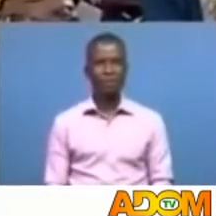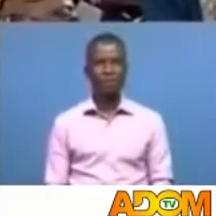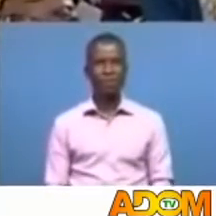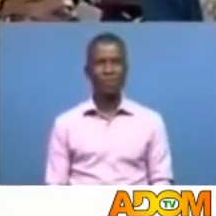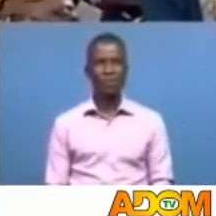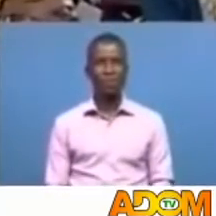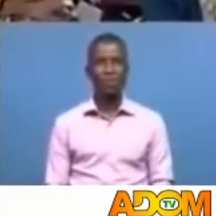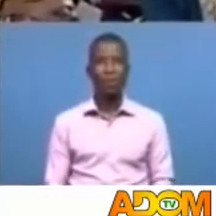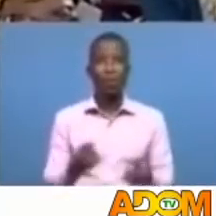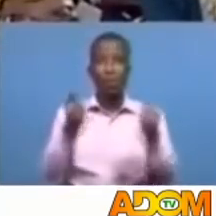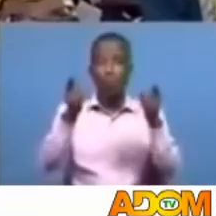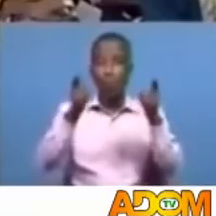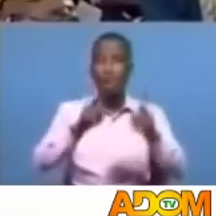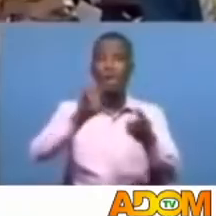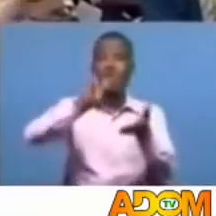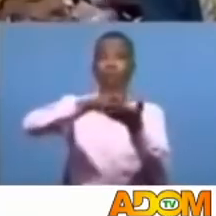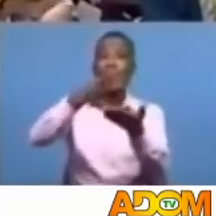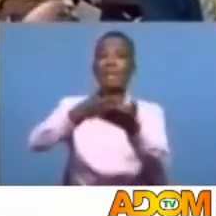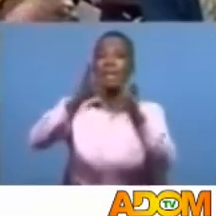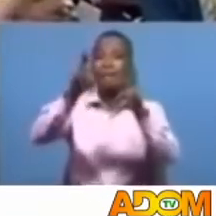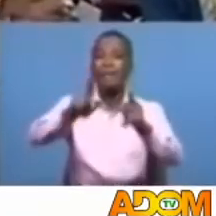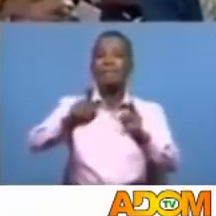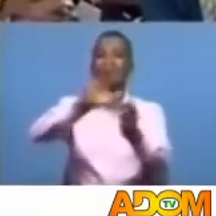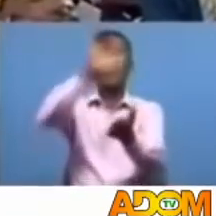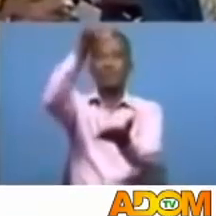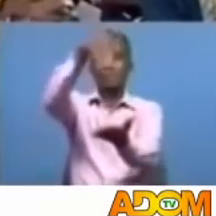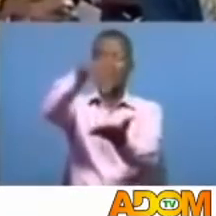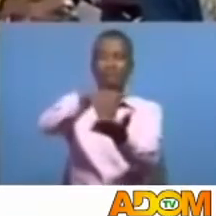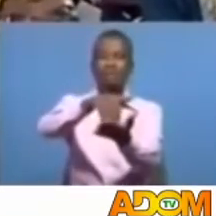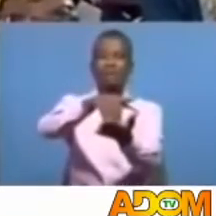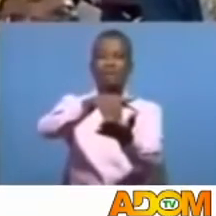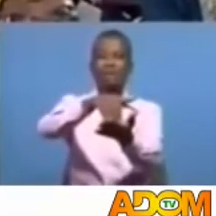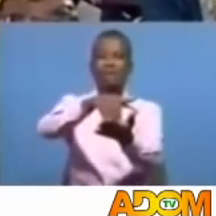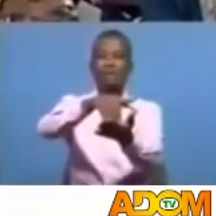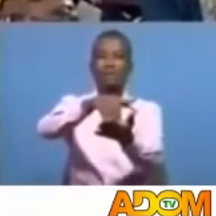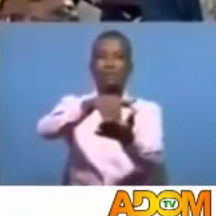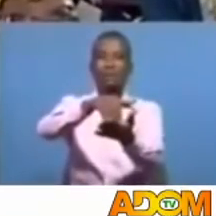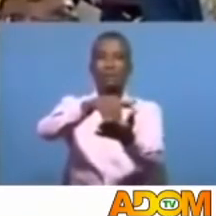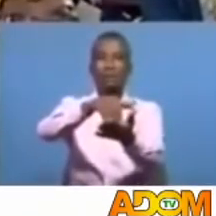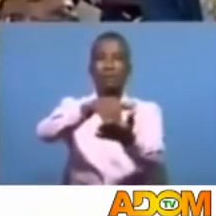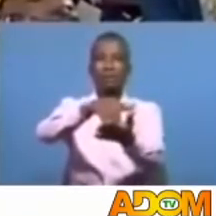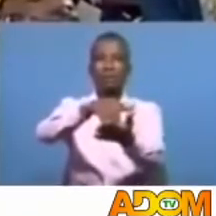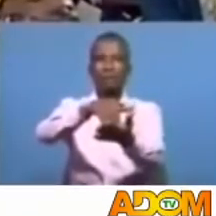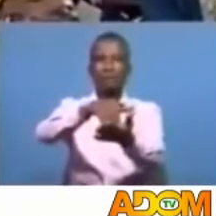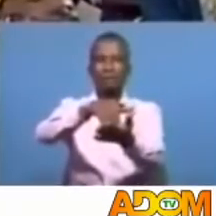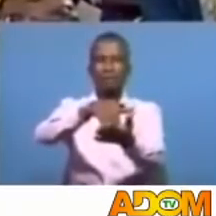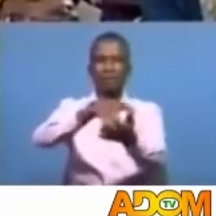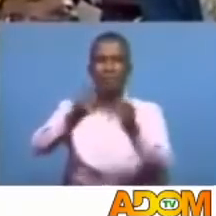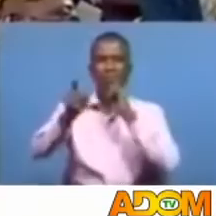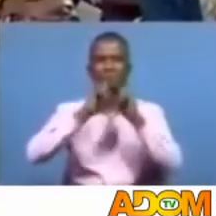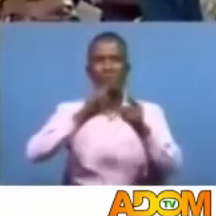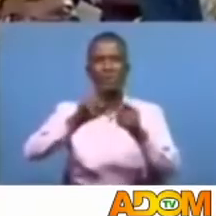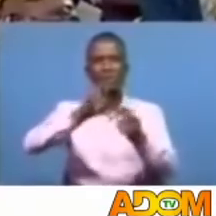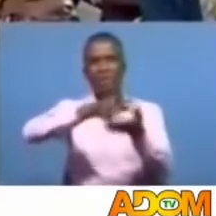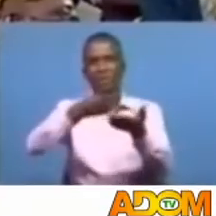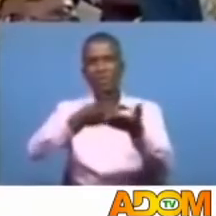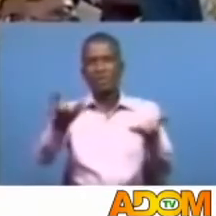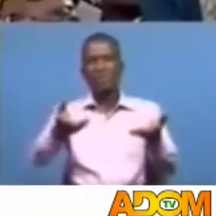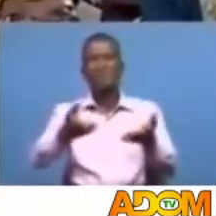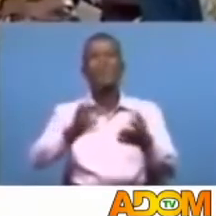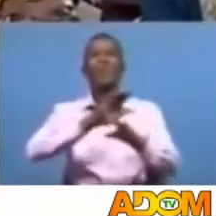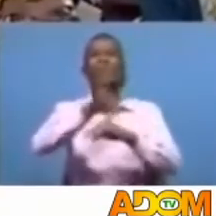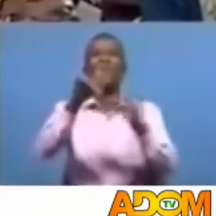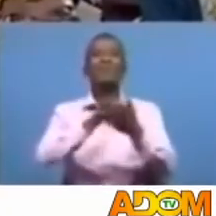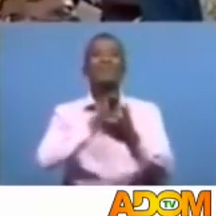it is only when a witness is in the box that he can be declared a hostile witness. My lord, that is not the law of